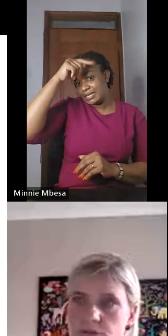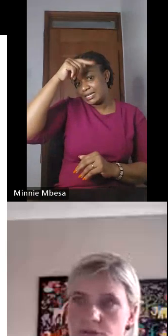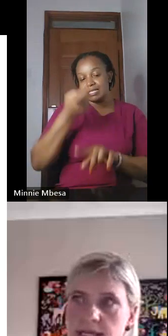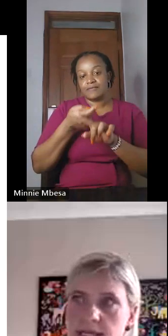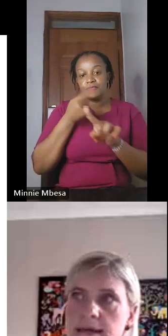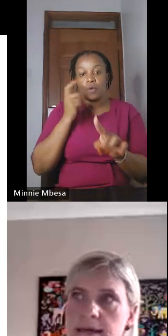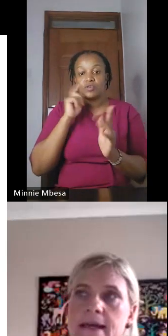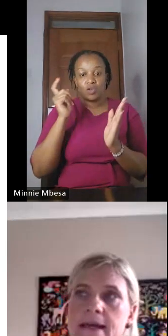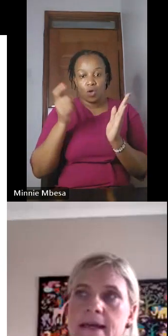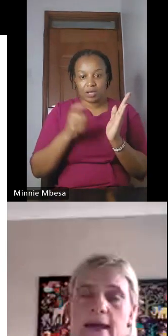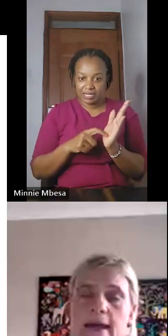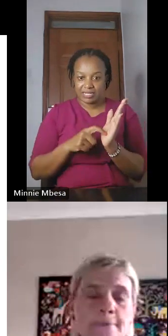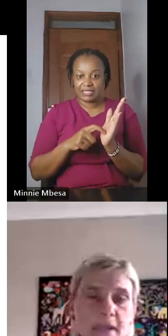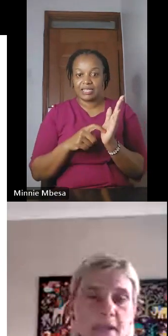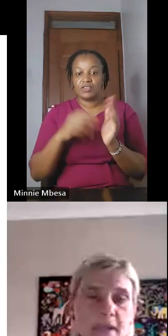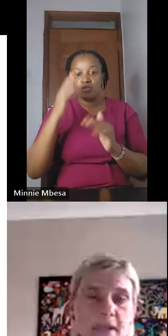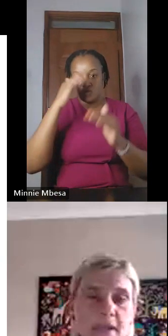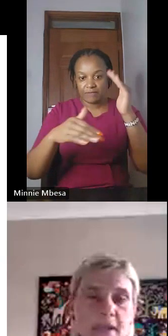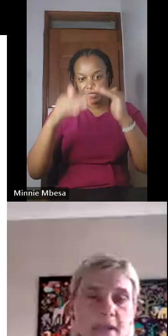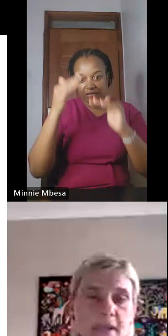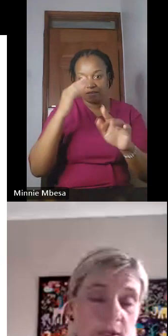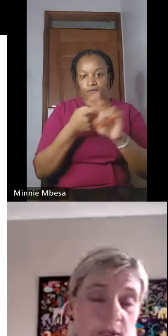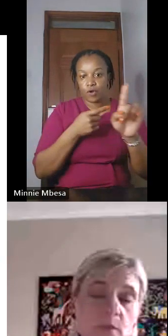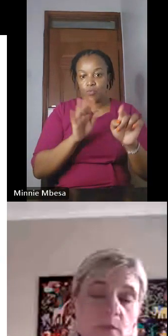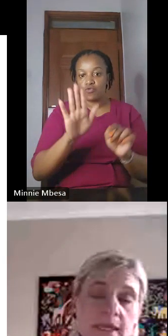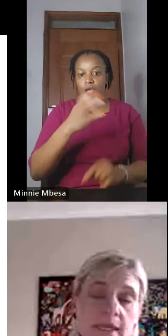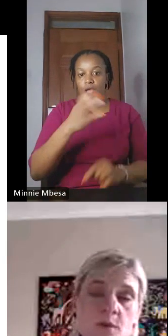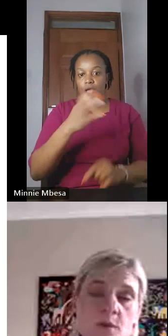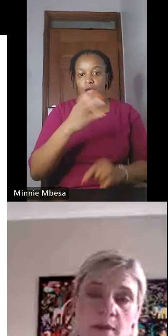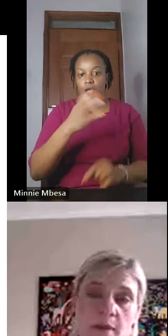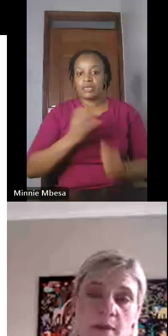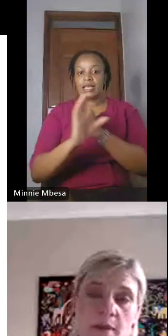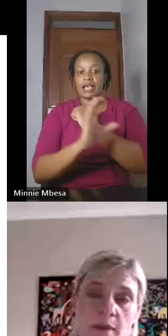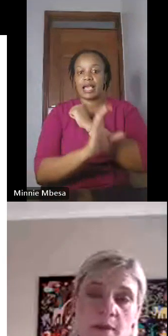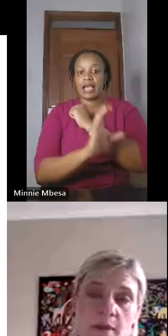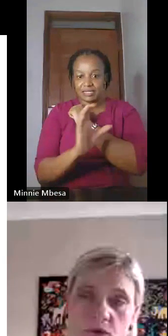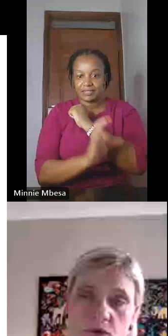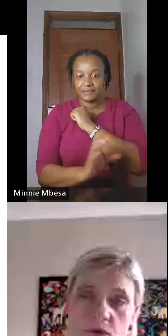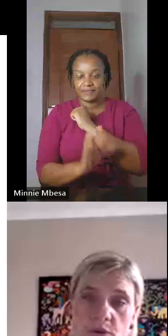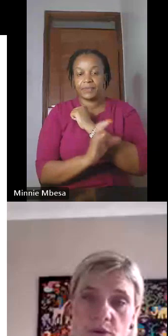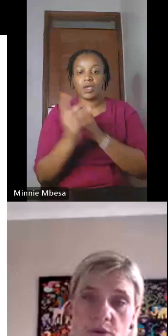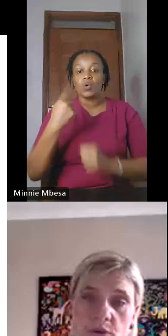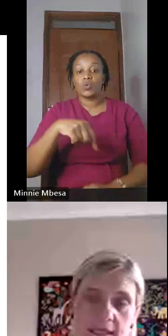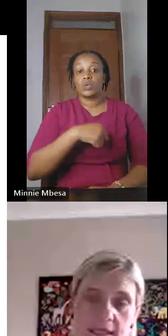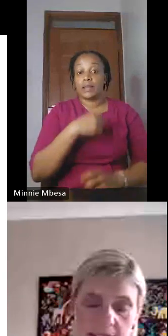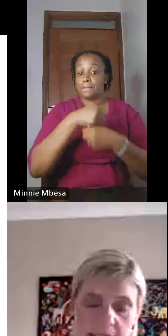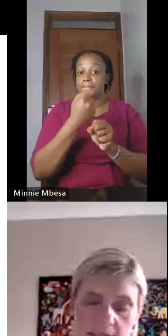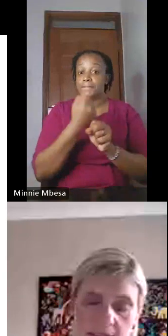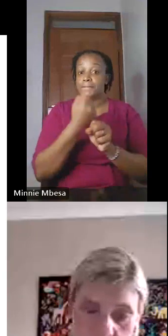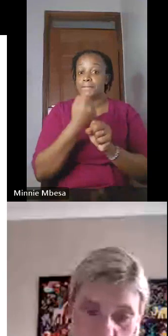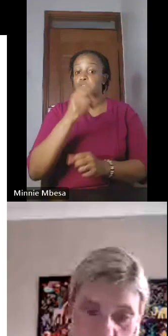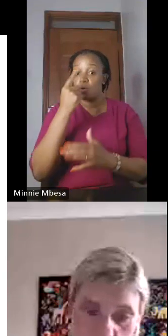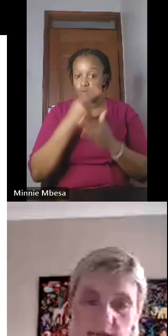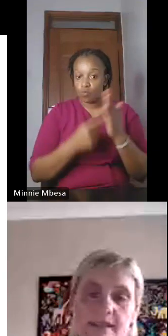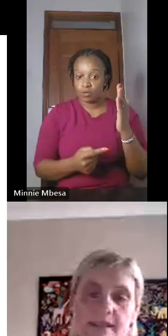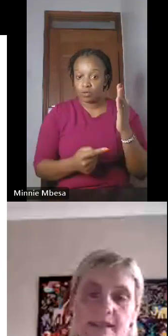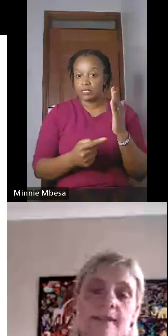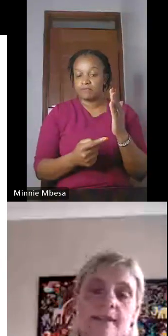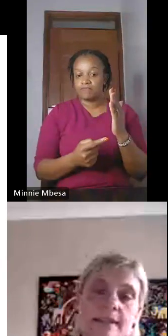home country, it's we will make sure that your equivalency